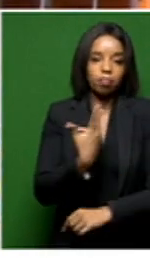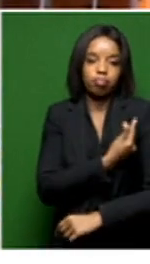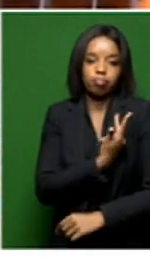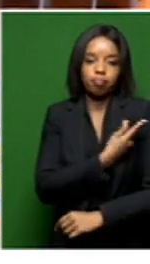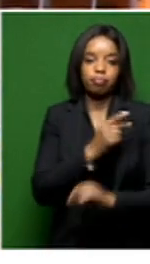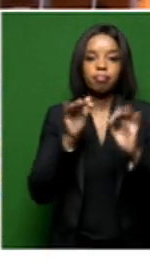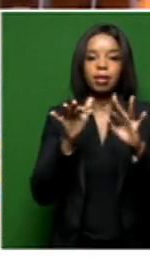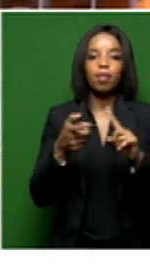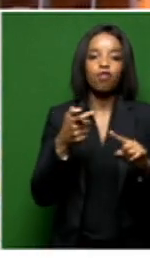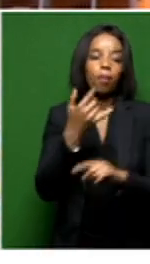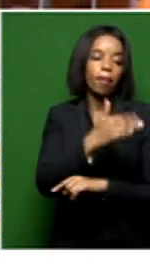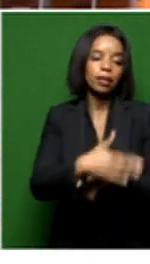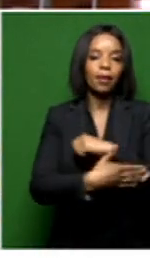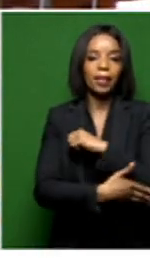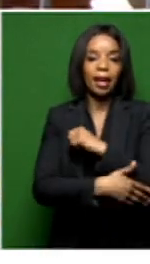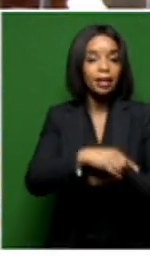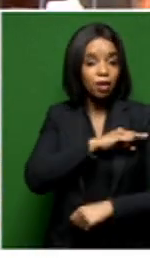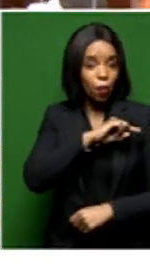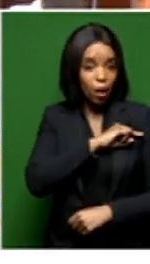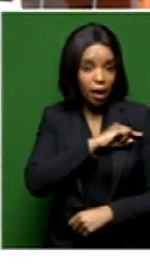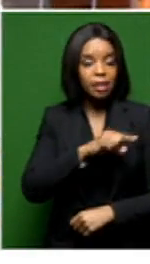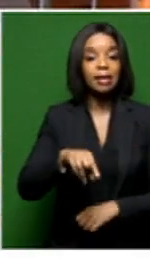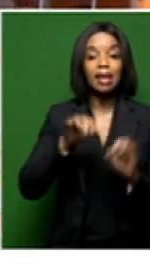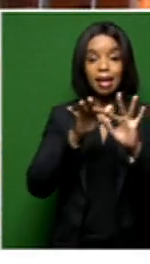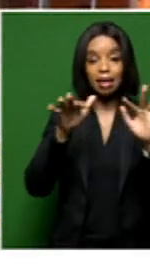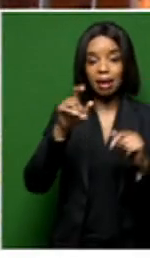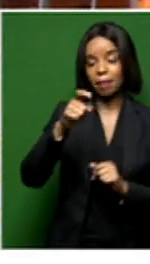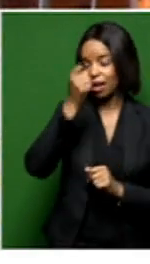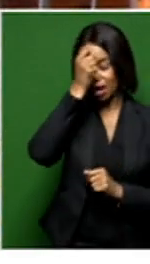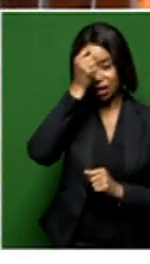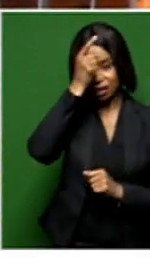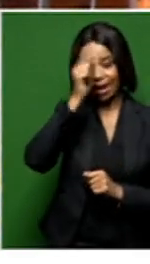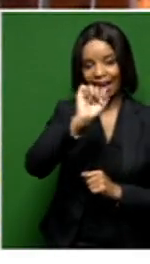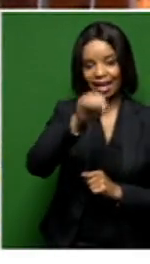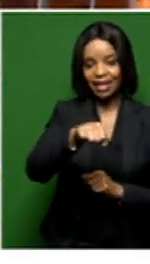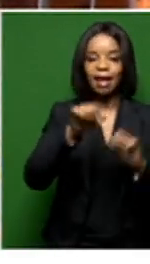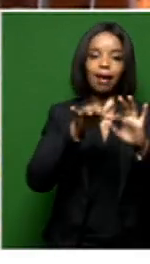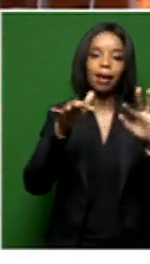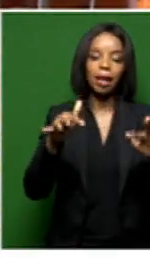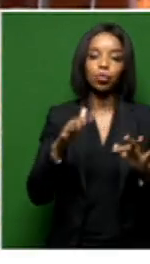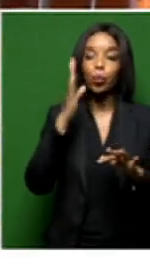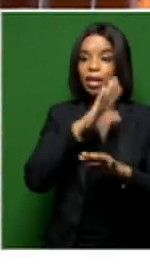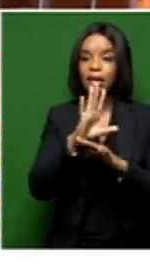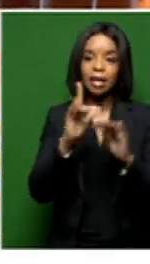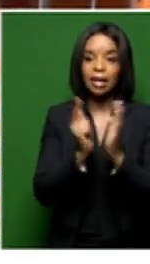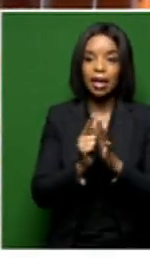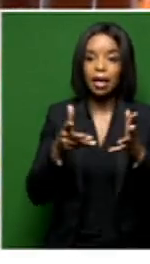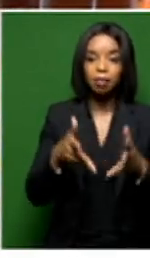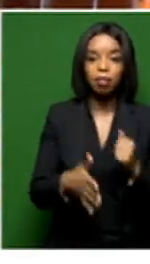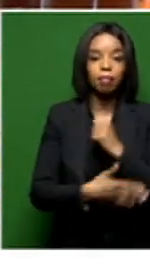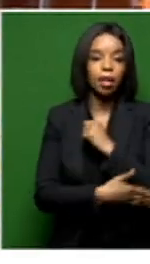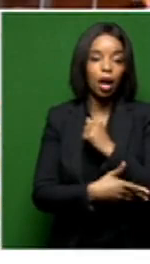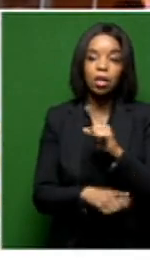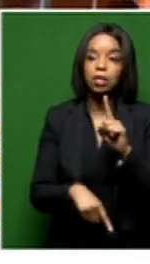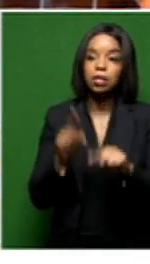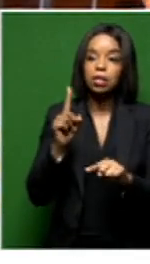public must understand, as much as we're saying only those who are legal must be in the country, it also pains us as